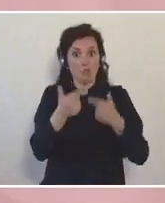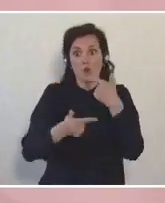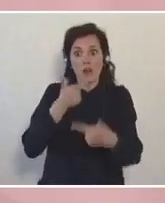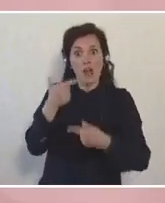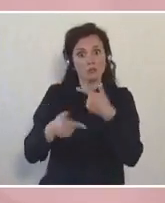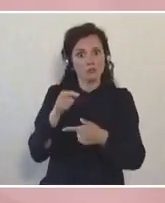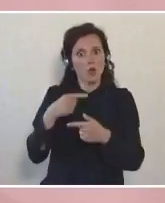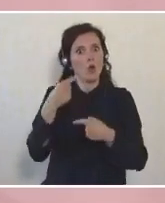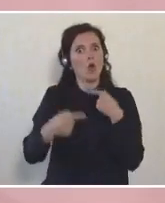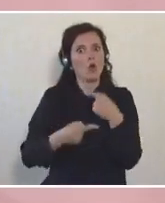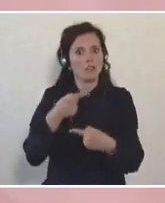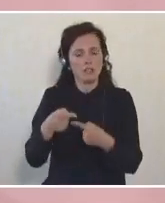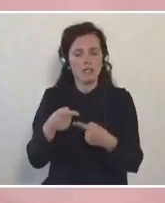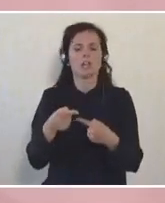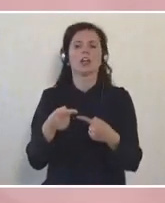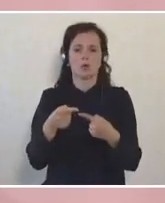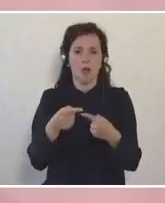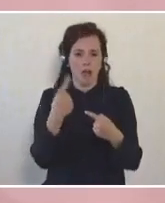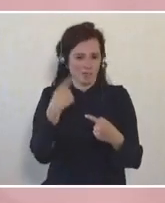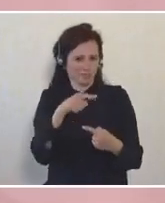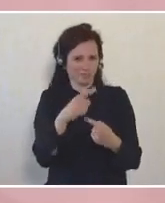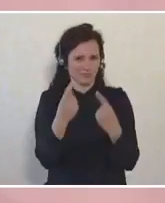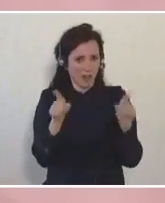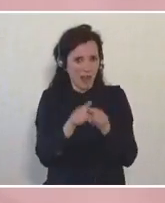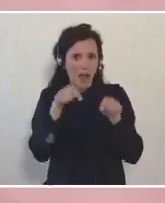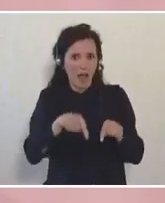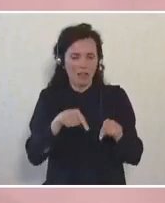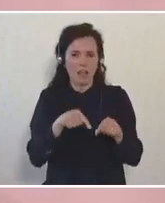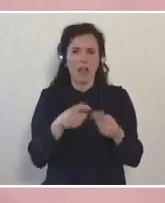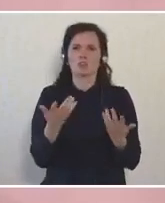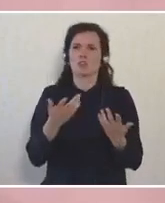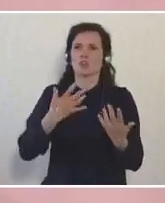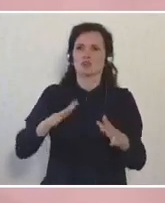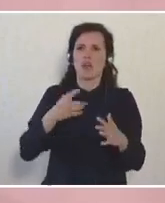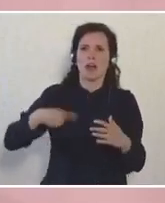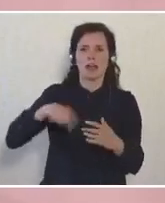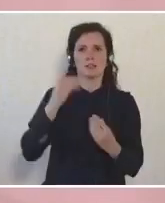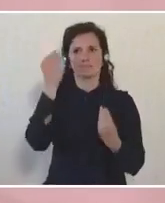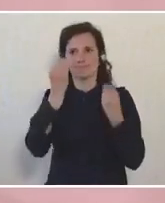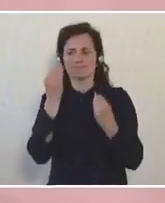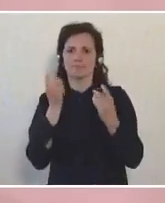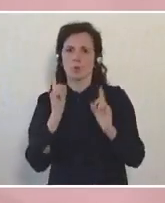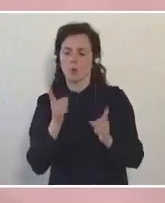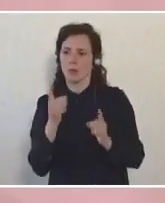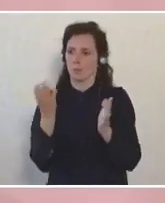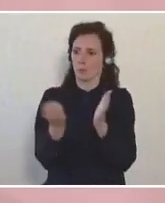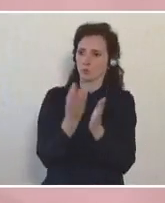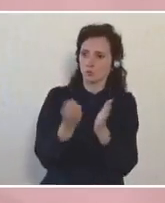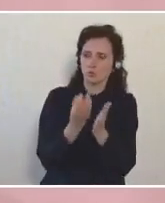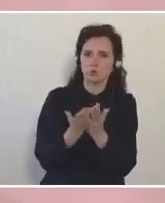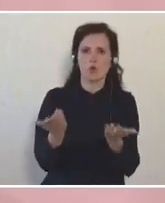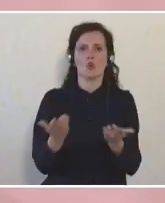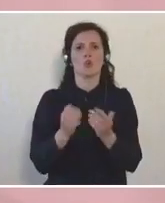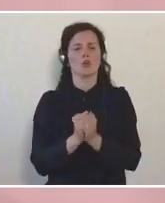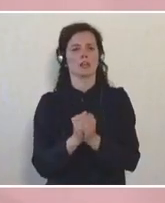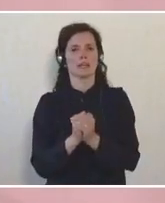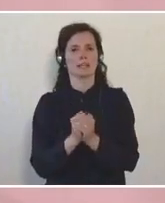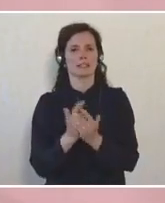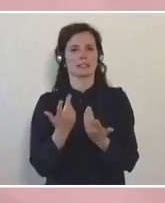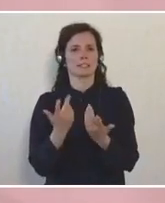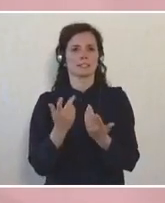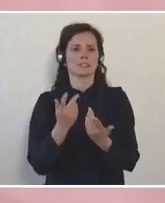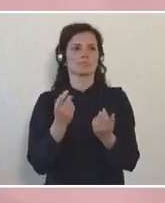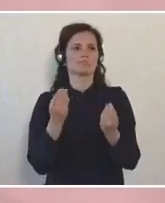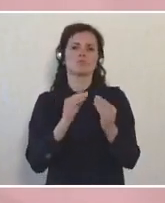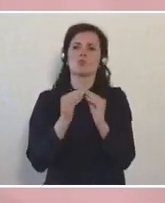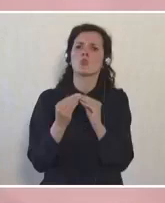how we ensure production of vaccines in LDCs, how we make sure that